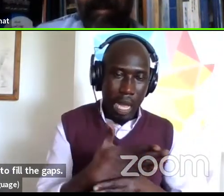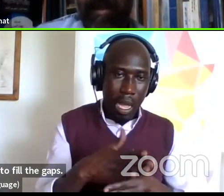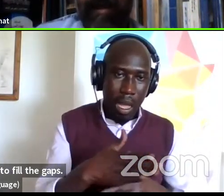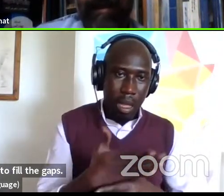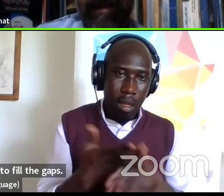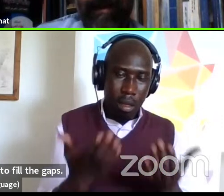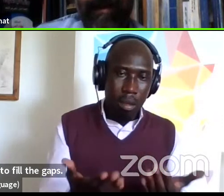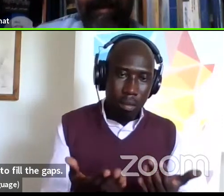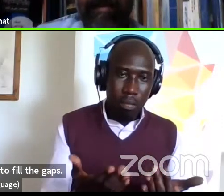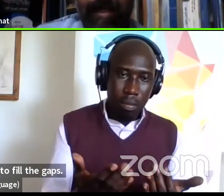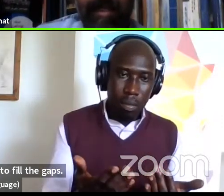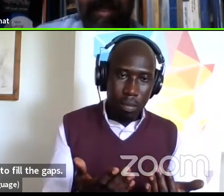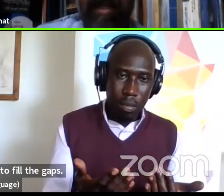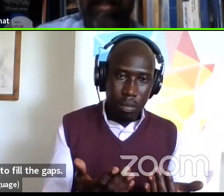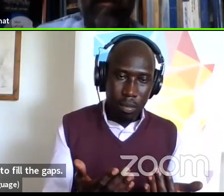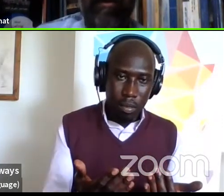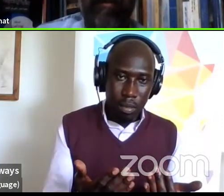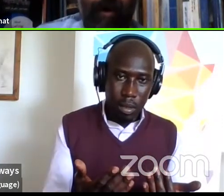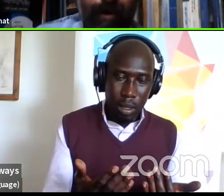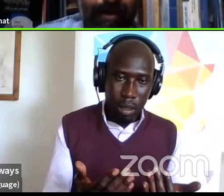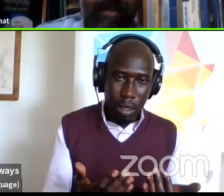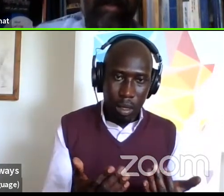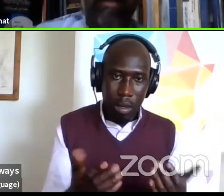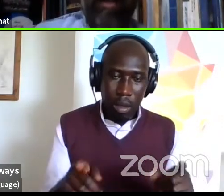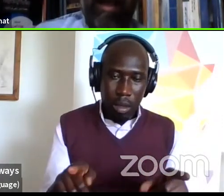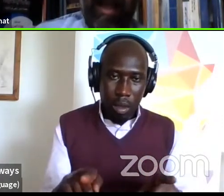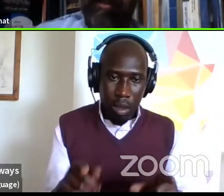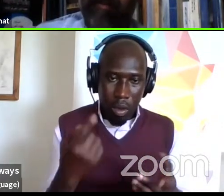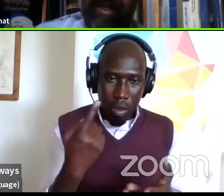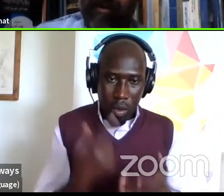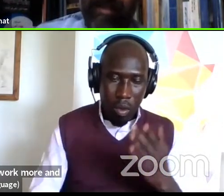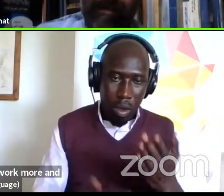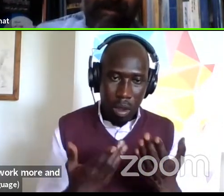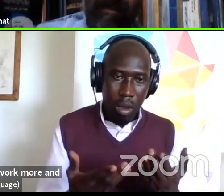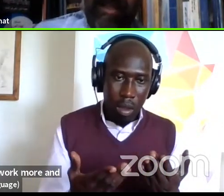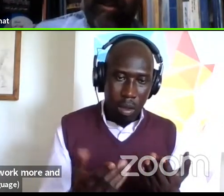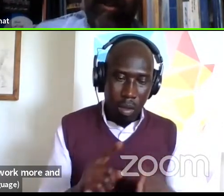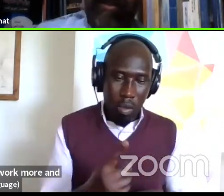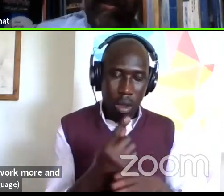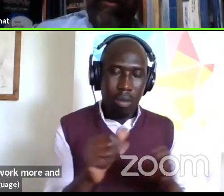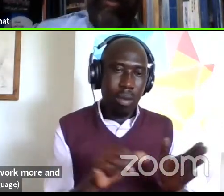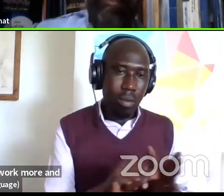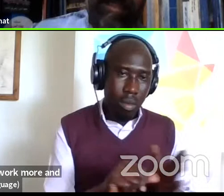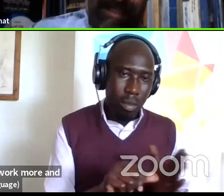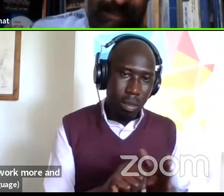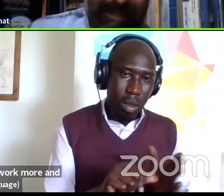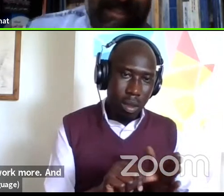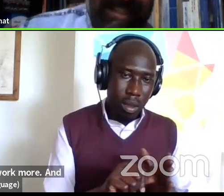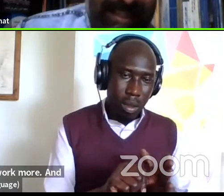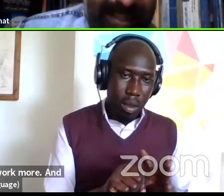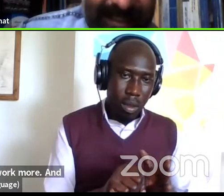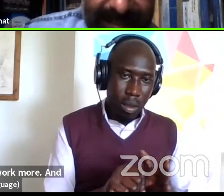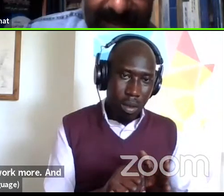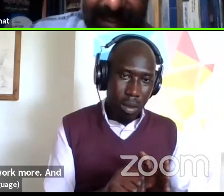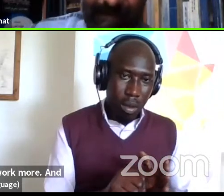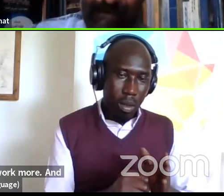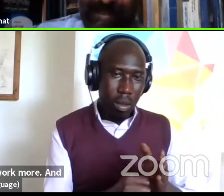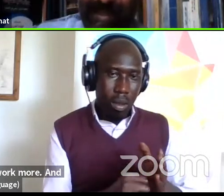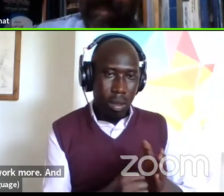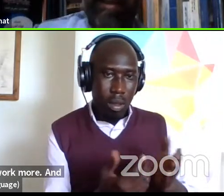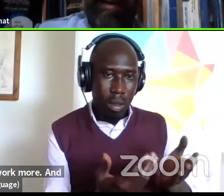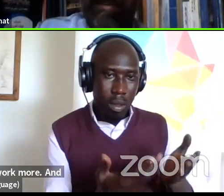work together and work more. And one of the problem, not in the digital rights, but